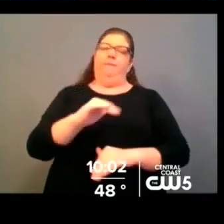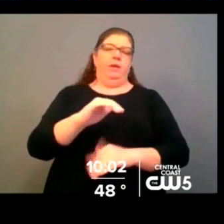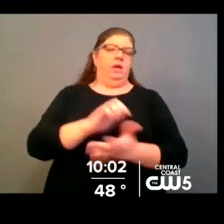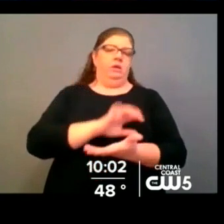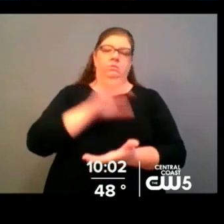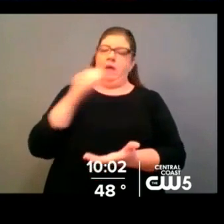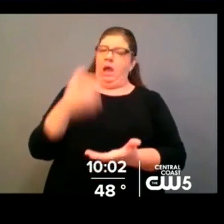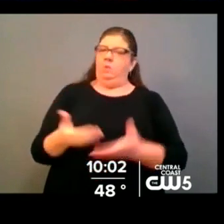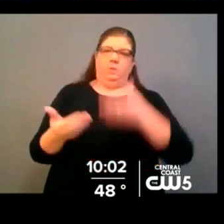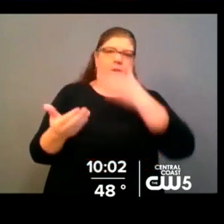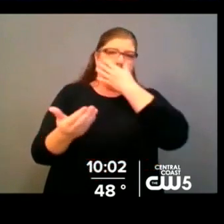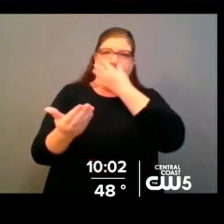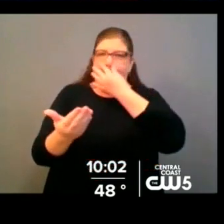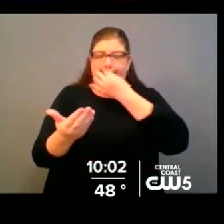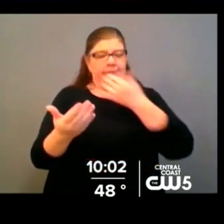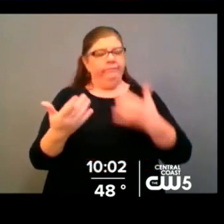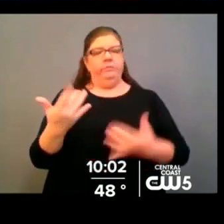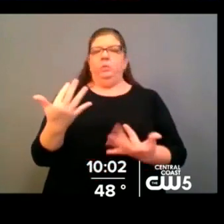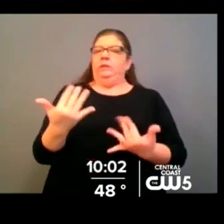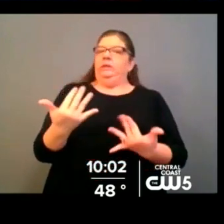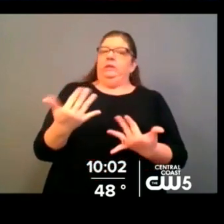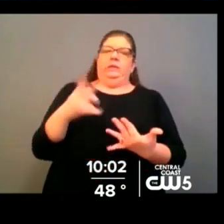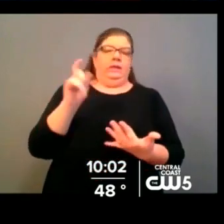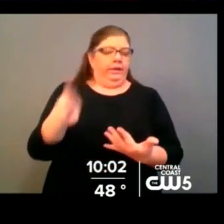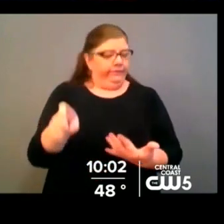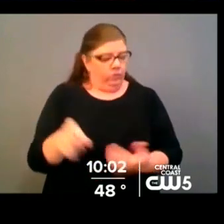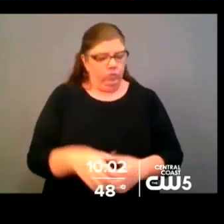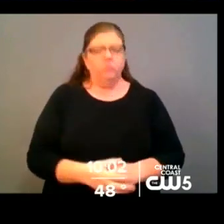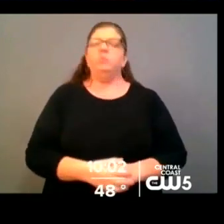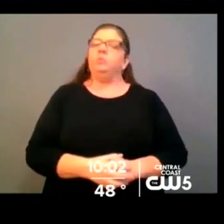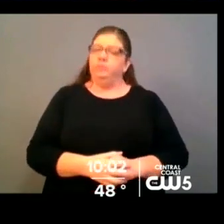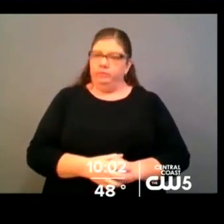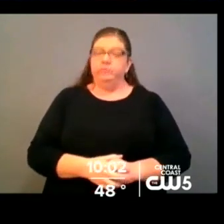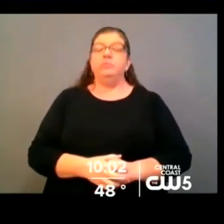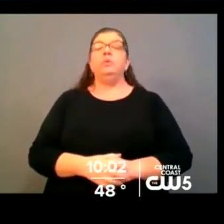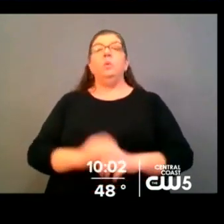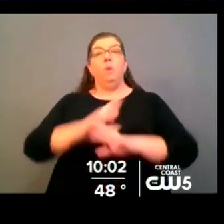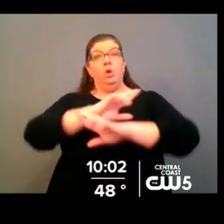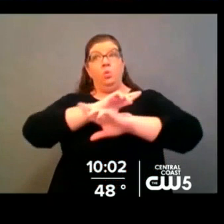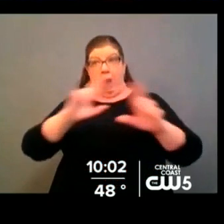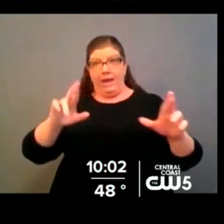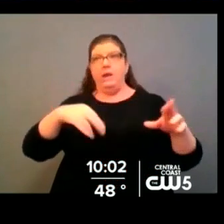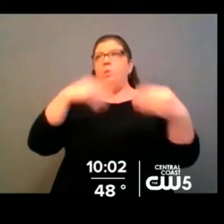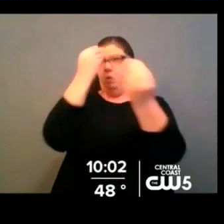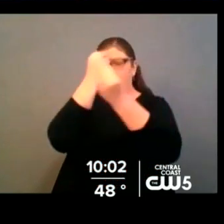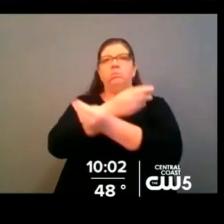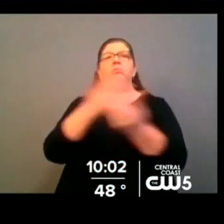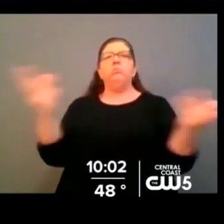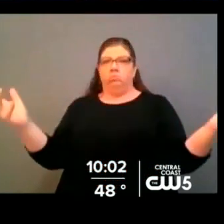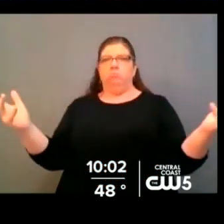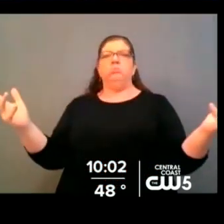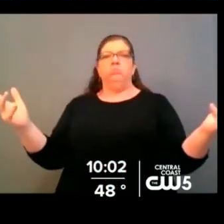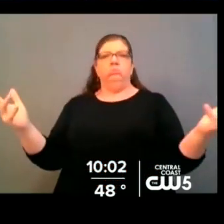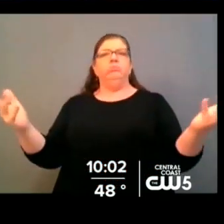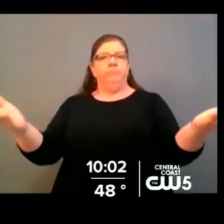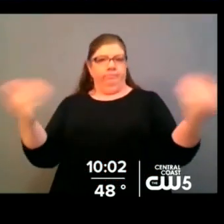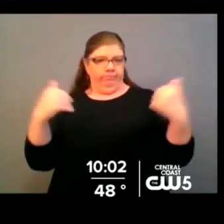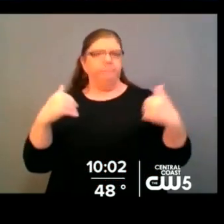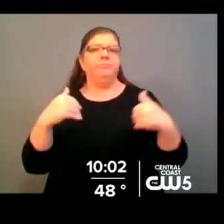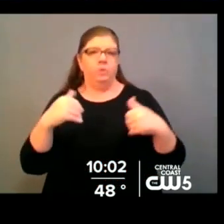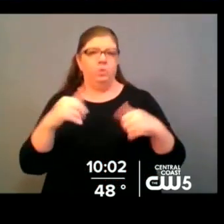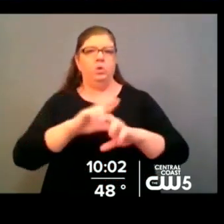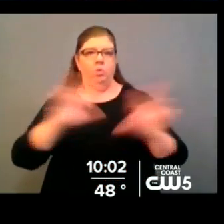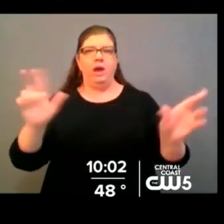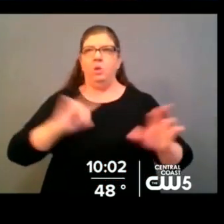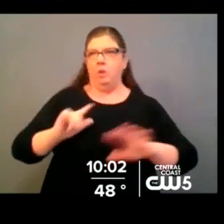in our county, we are holding off and we will notify our community when that when